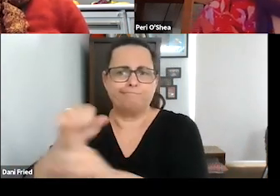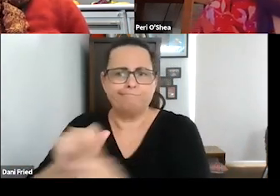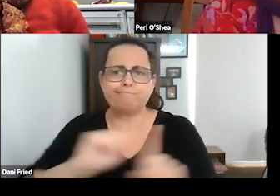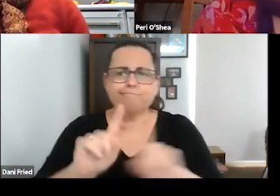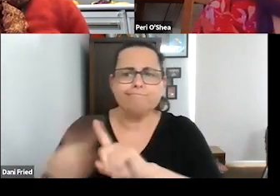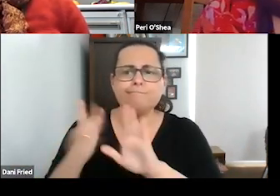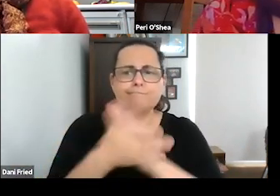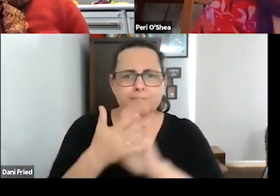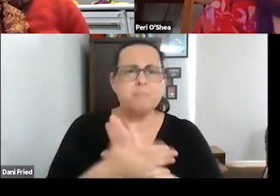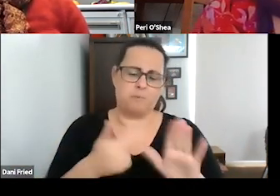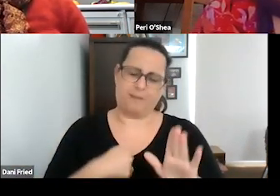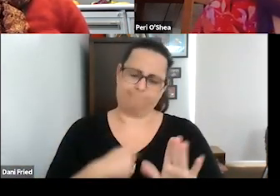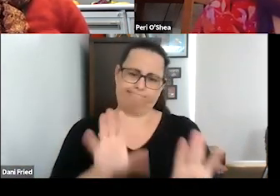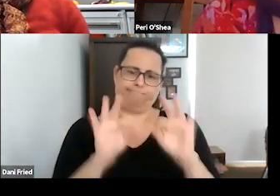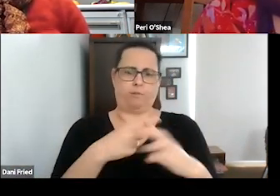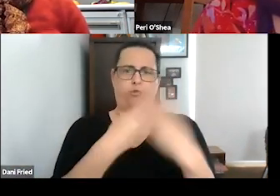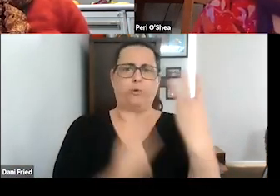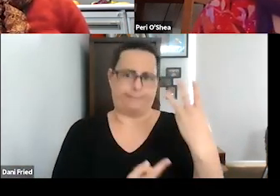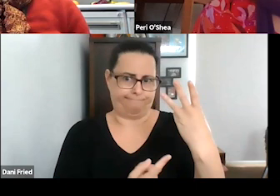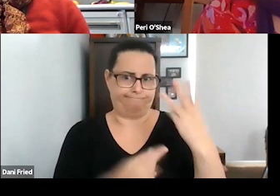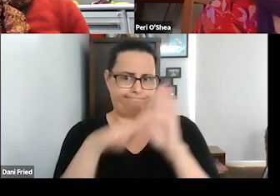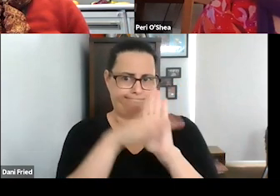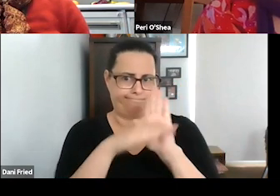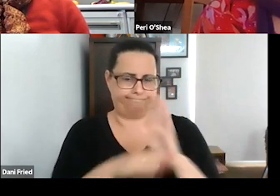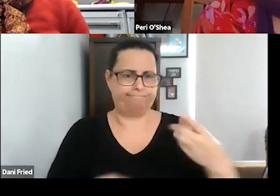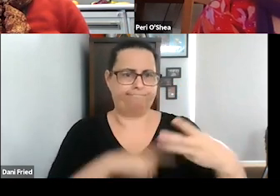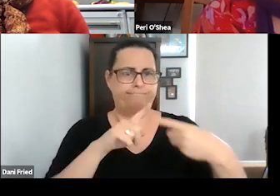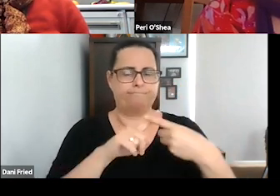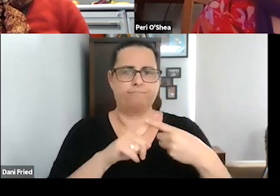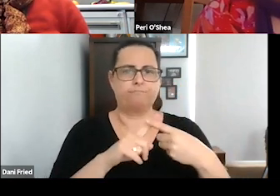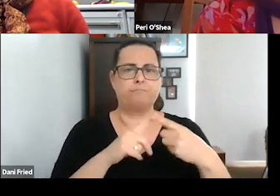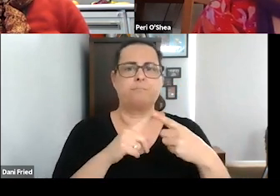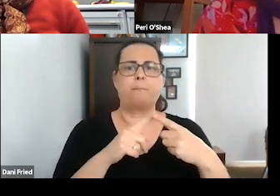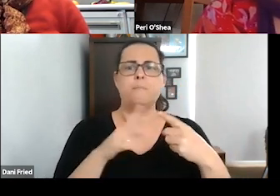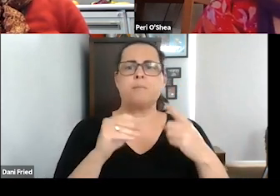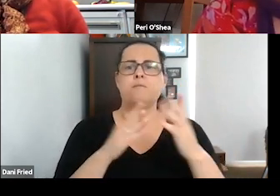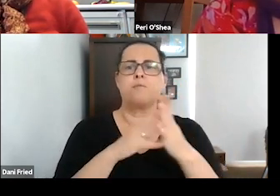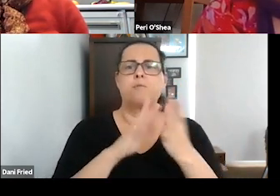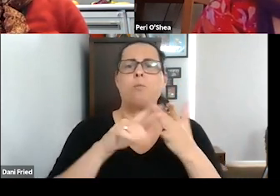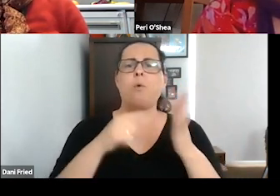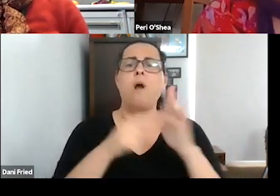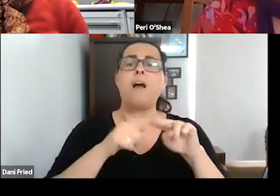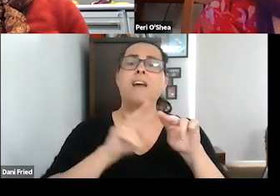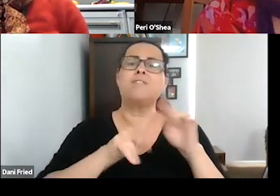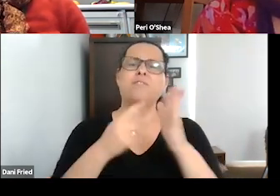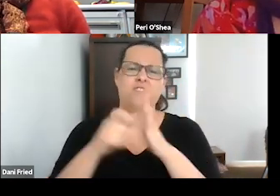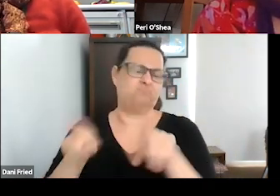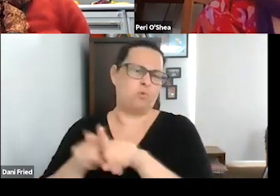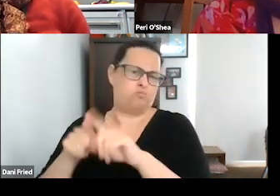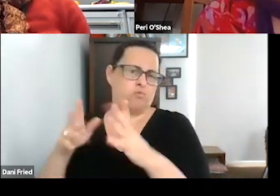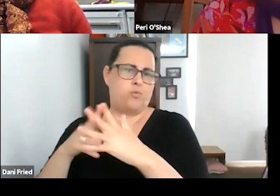but what we've used is one by Whiteford. It's also used by the World Health Organization and